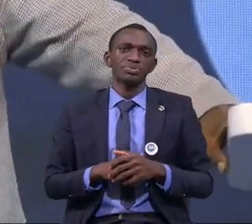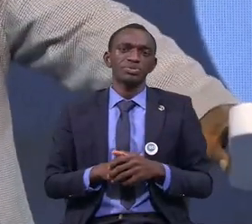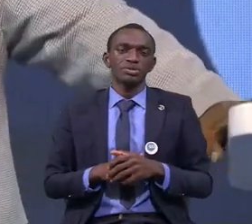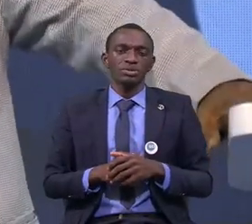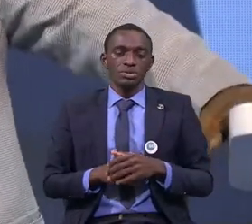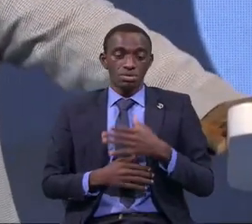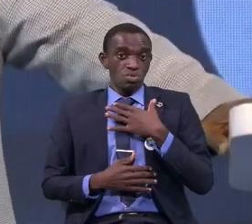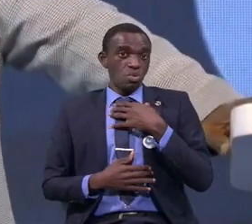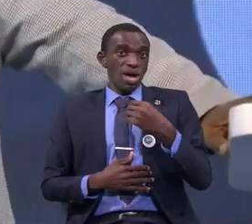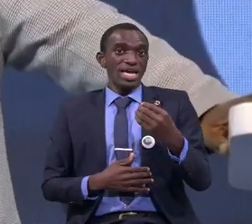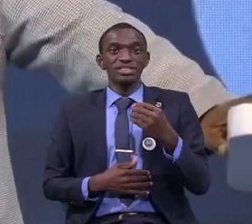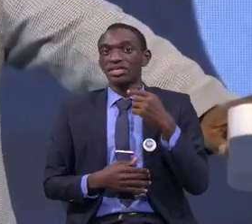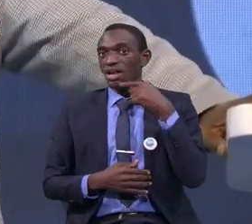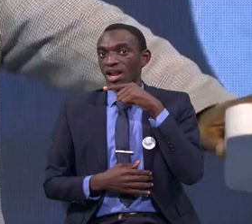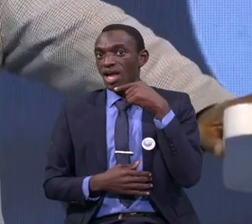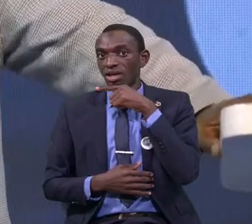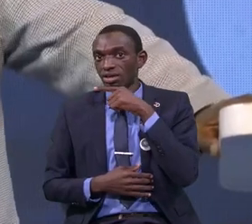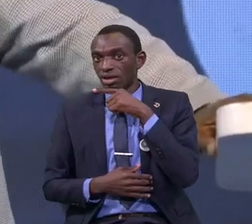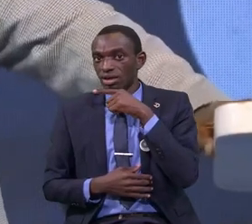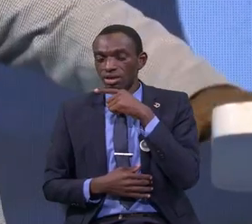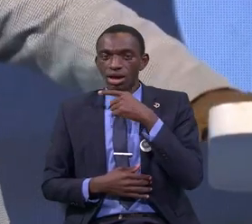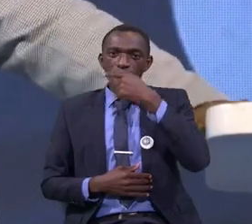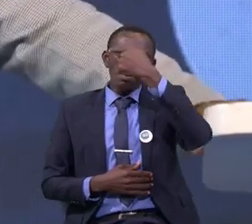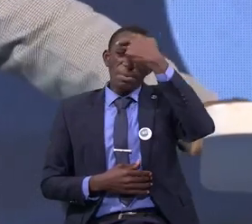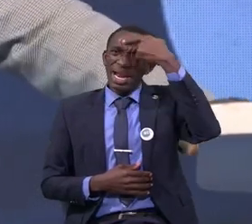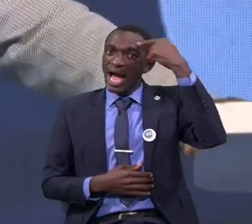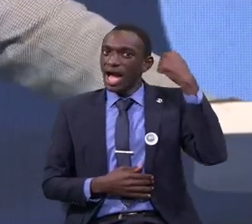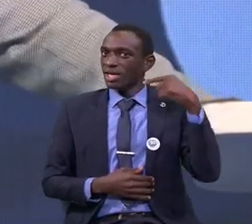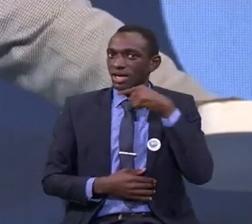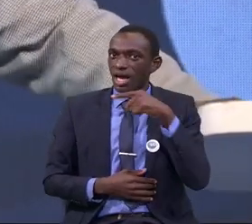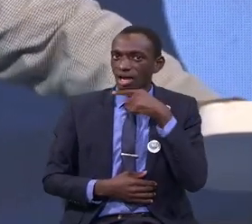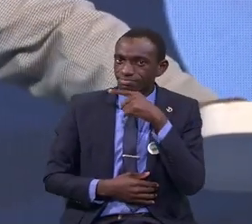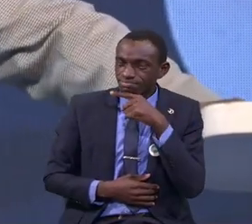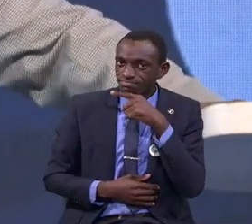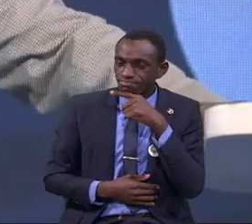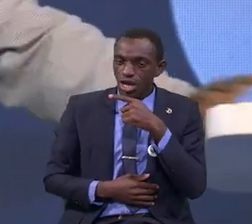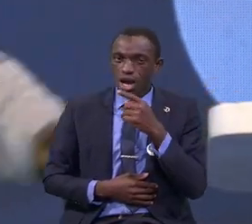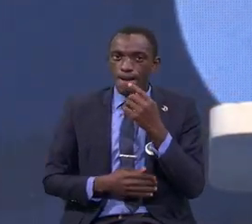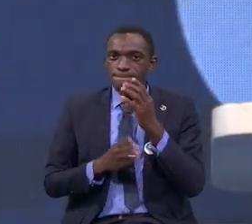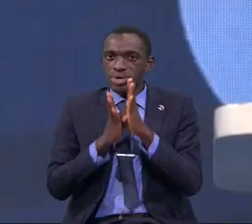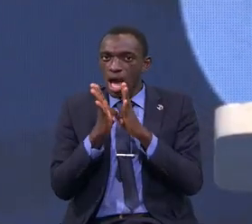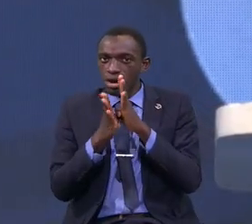white lie, black lie, brown lie,